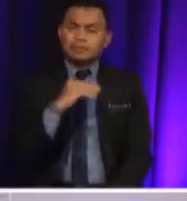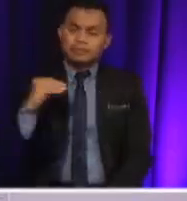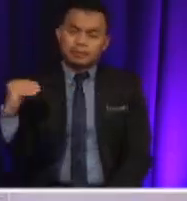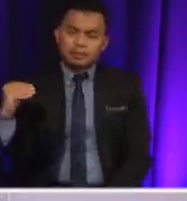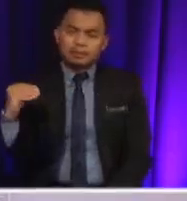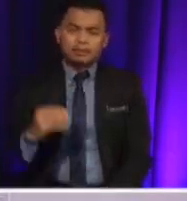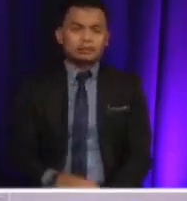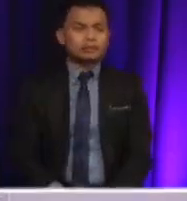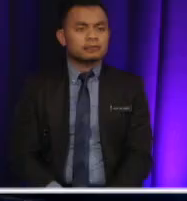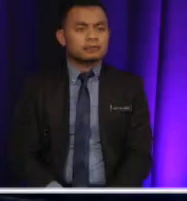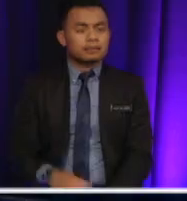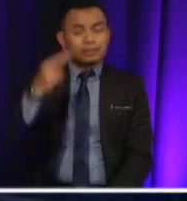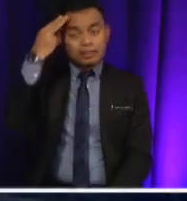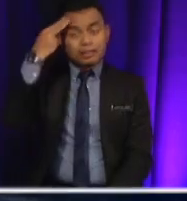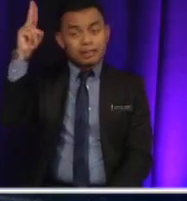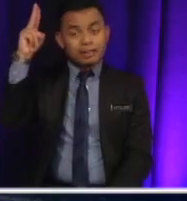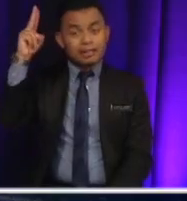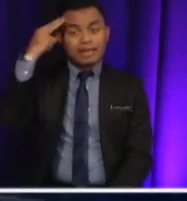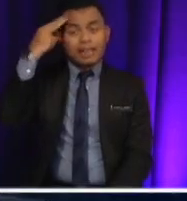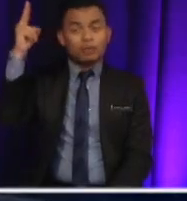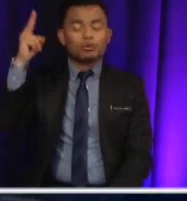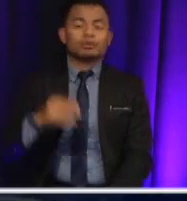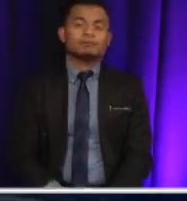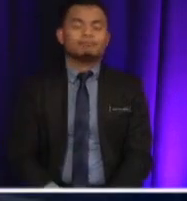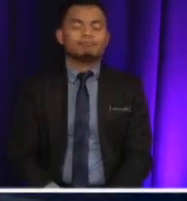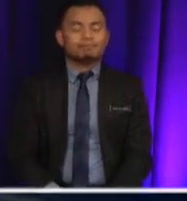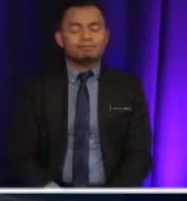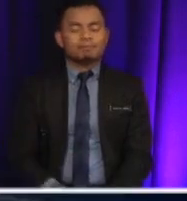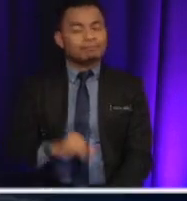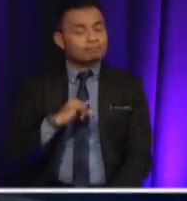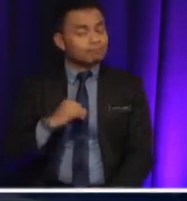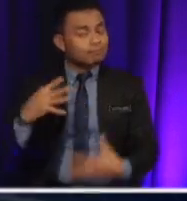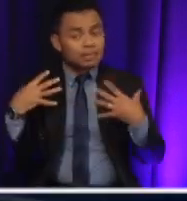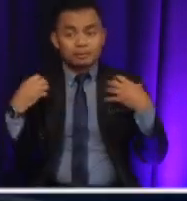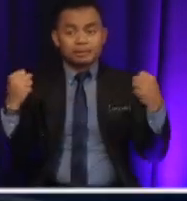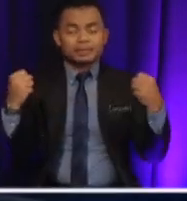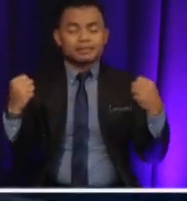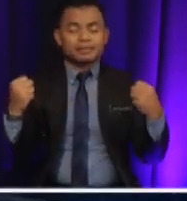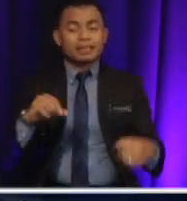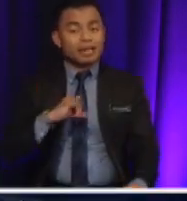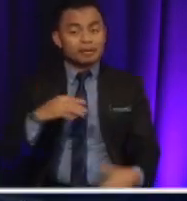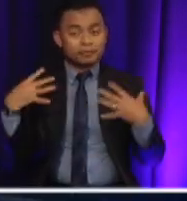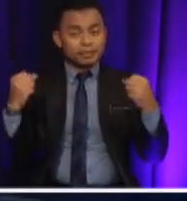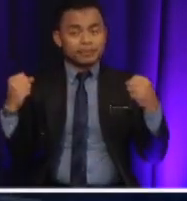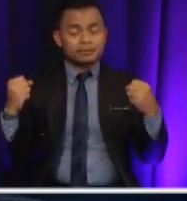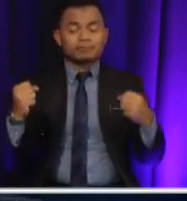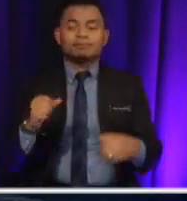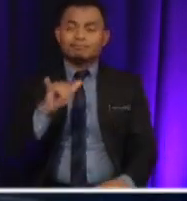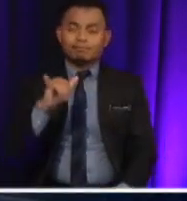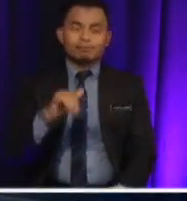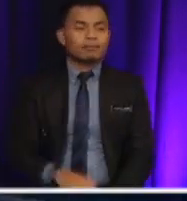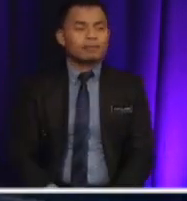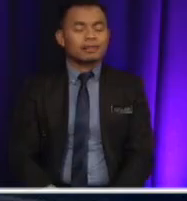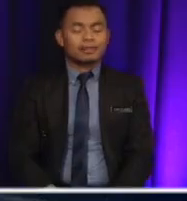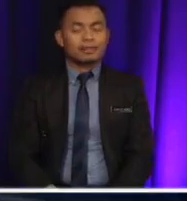sleep. Hello, teacher. How are you? I'm doing great. What about you? I'm great. There's this poem that I heard